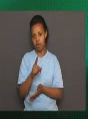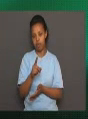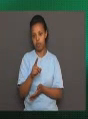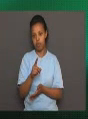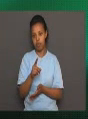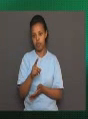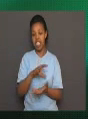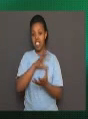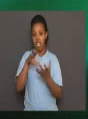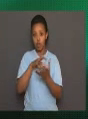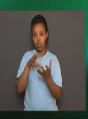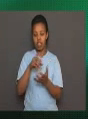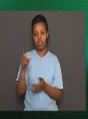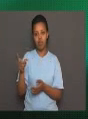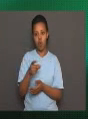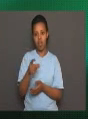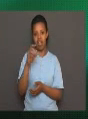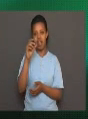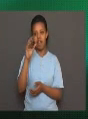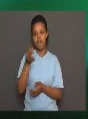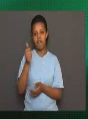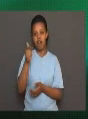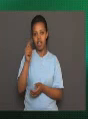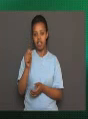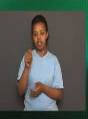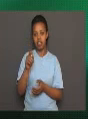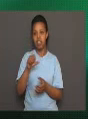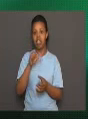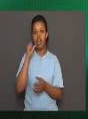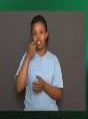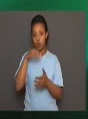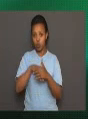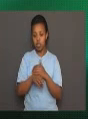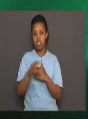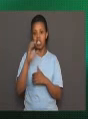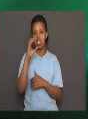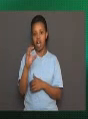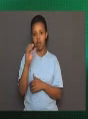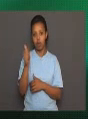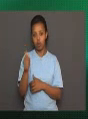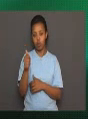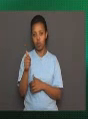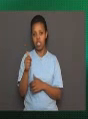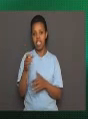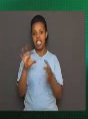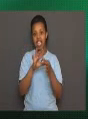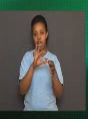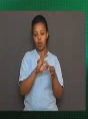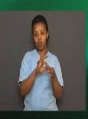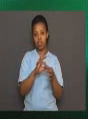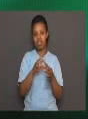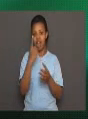In saturated fatty acids, the carbons are joined by a single covalent